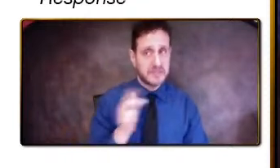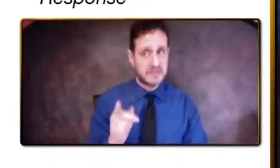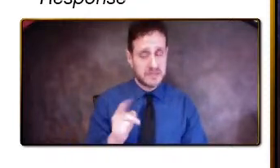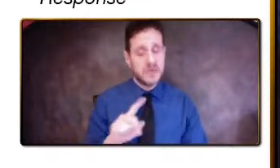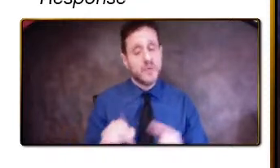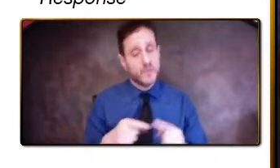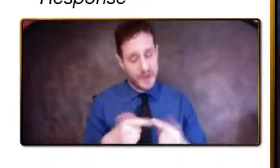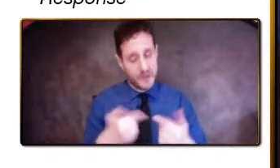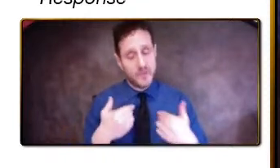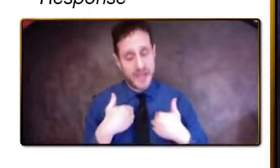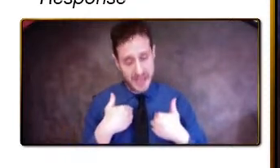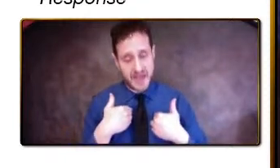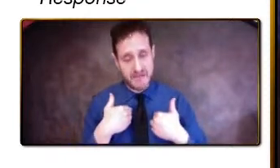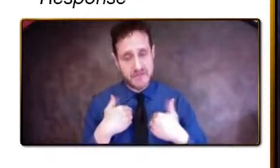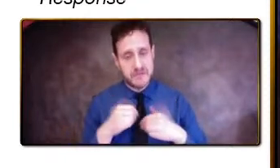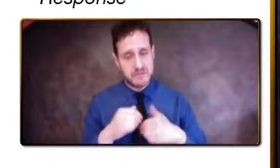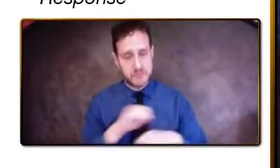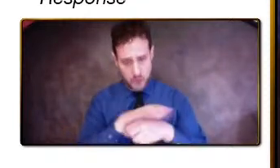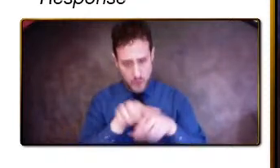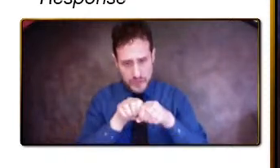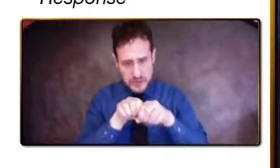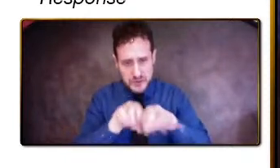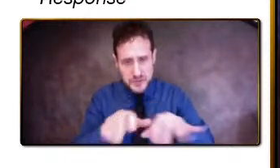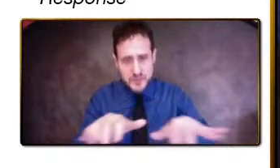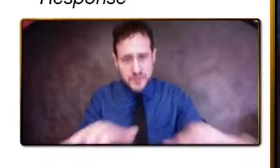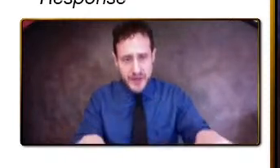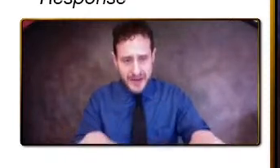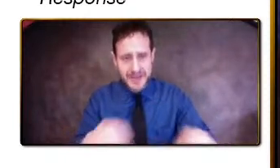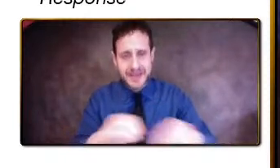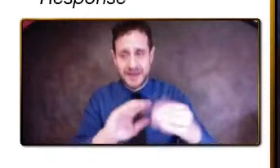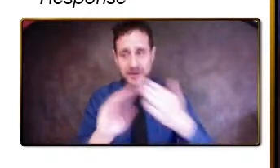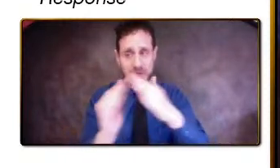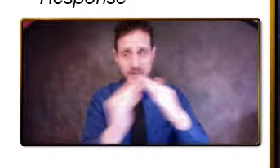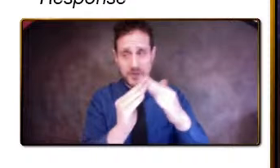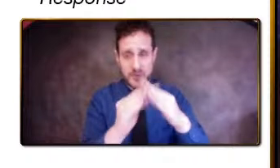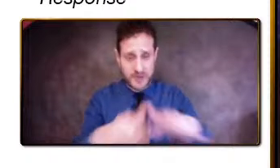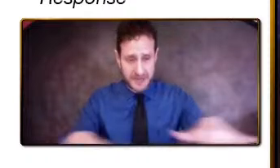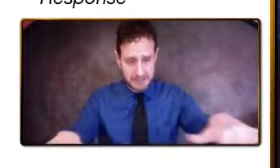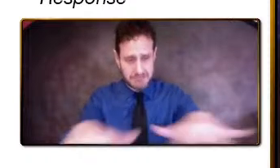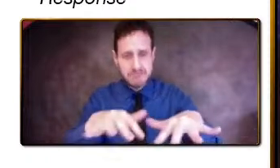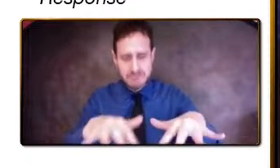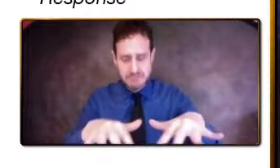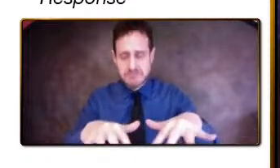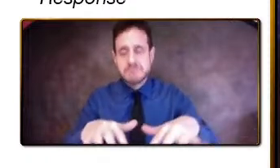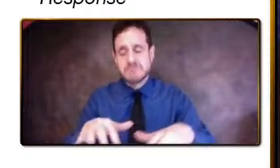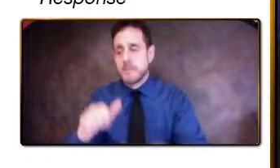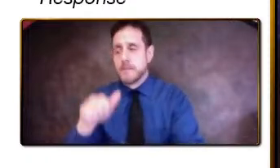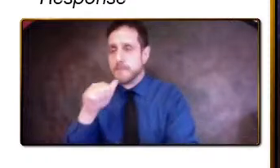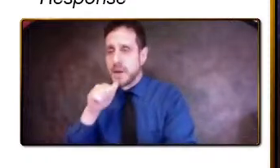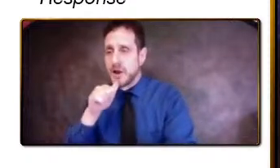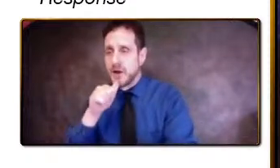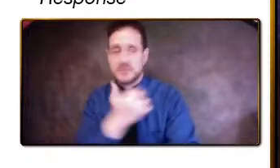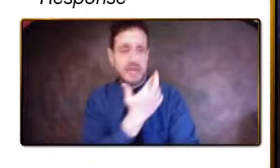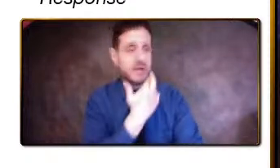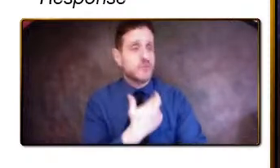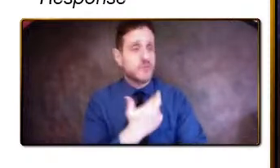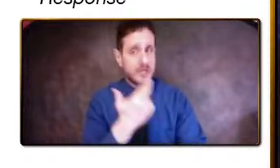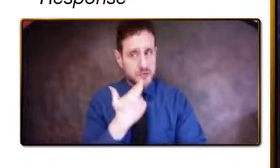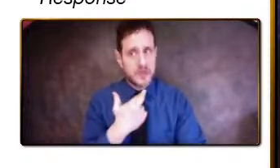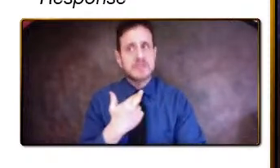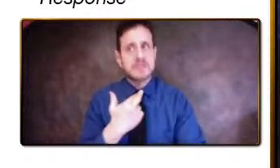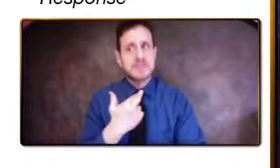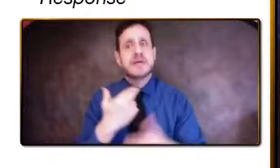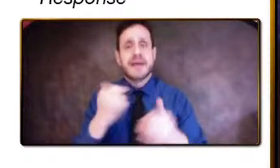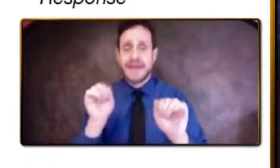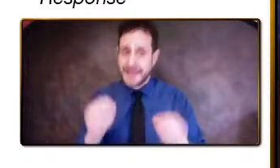is community spread, are an amplification point for infection. And that's been